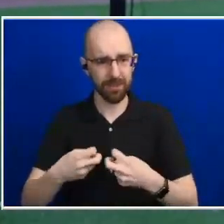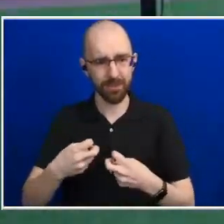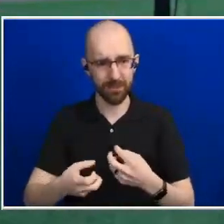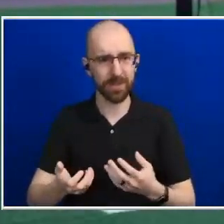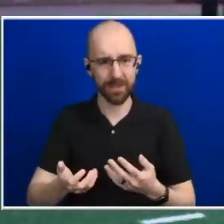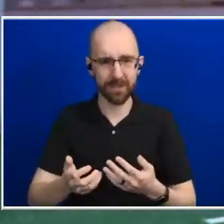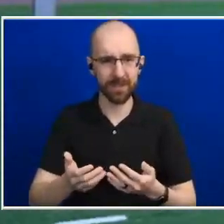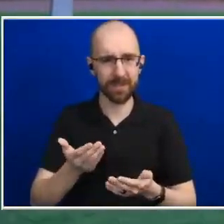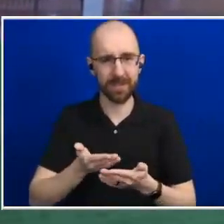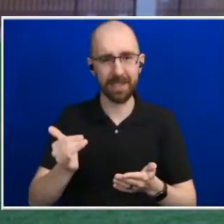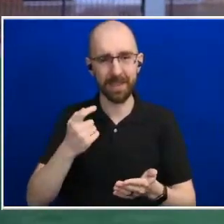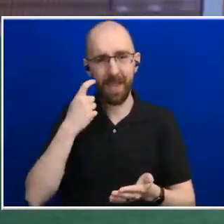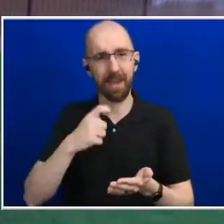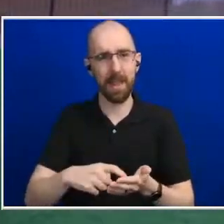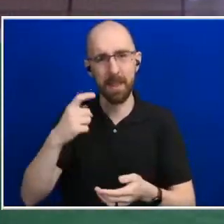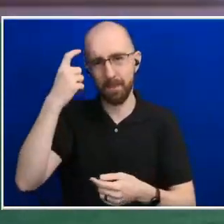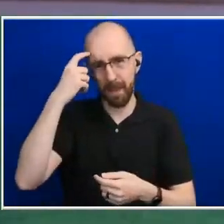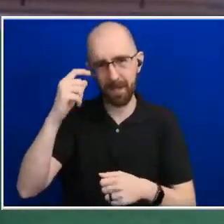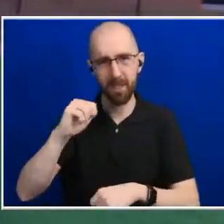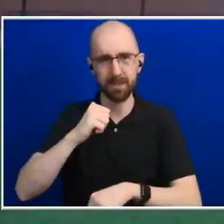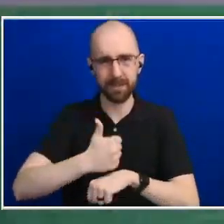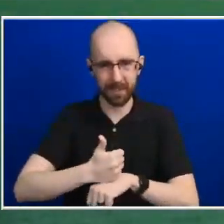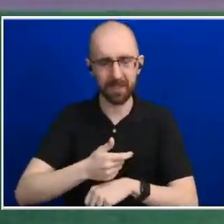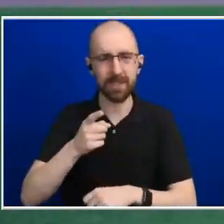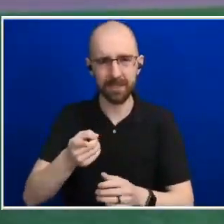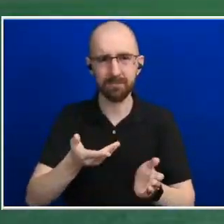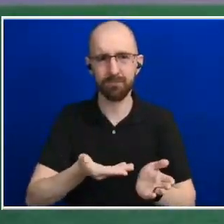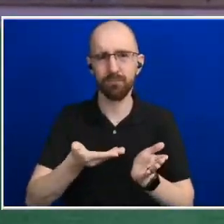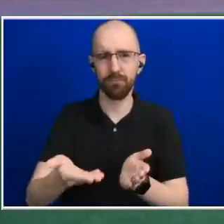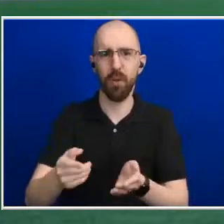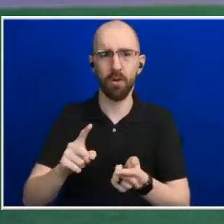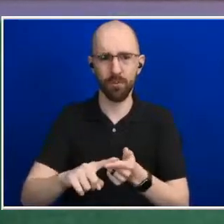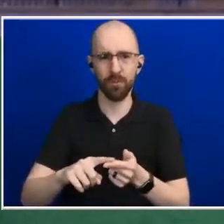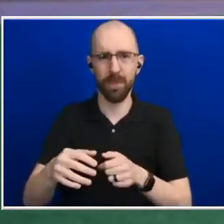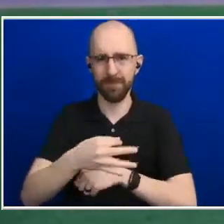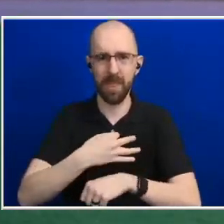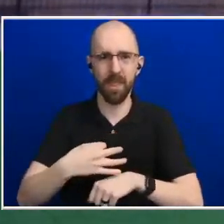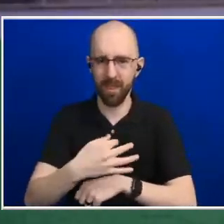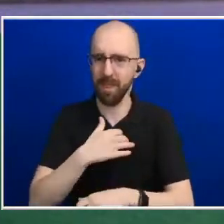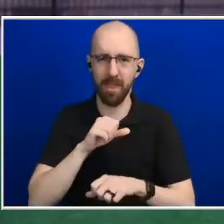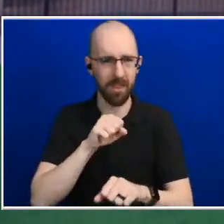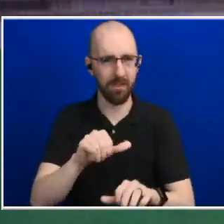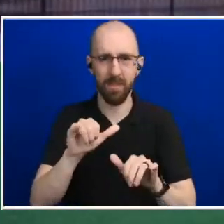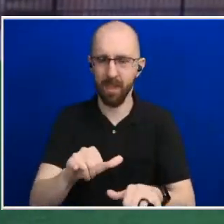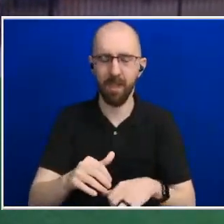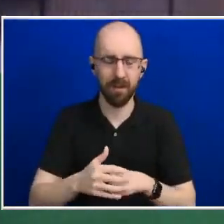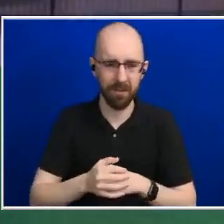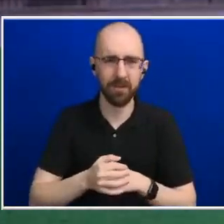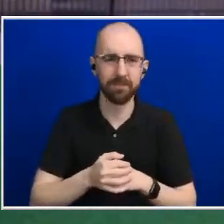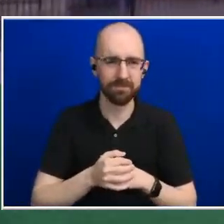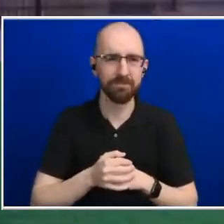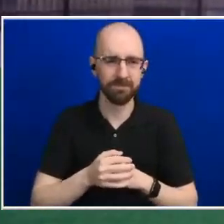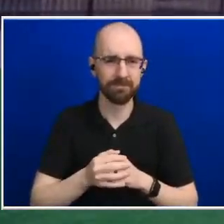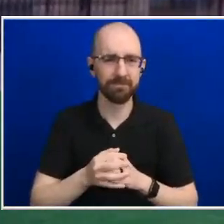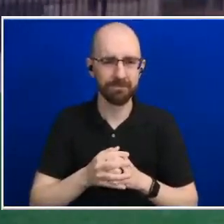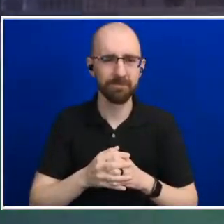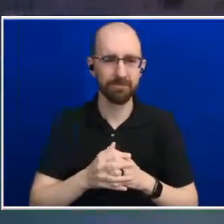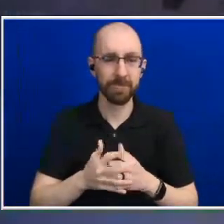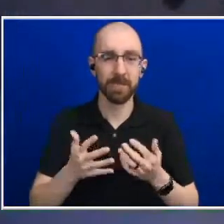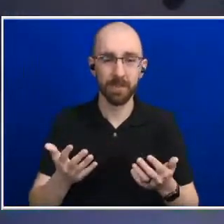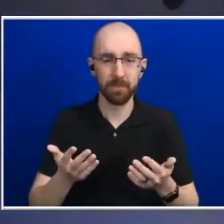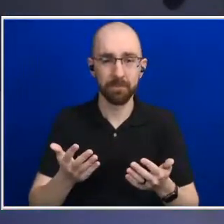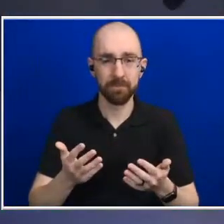that mental mindset that he brought to that he would bring to the field. I love that. I love that. So Hayden and